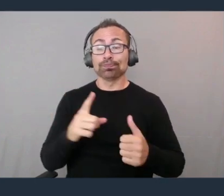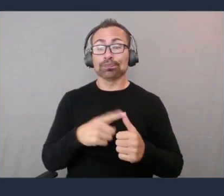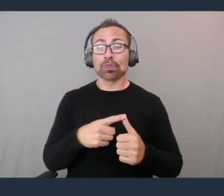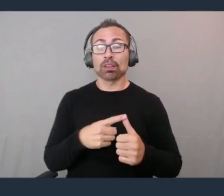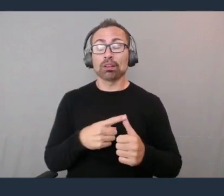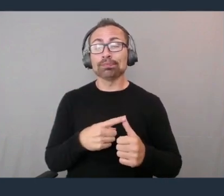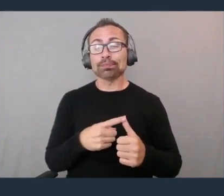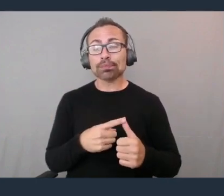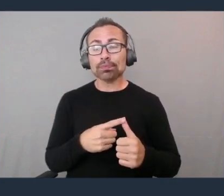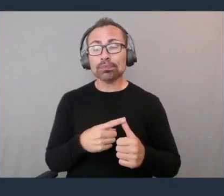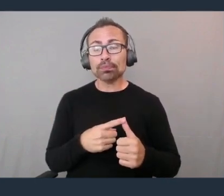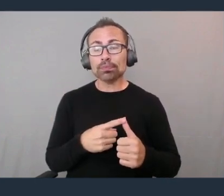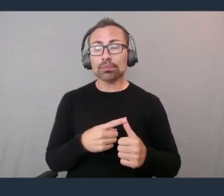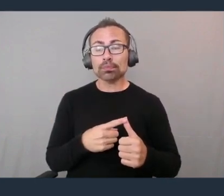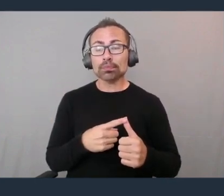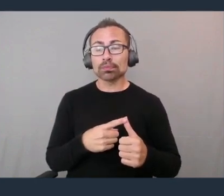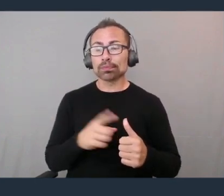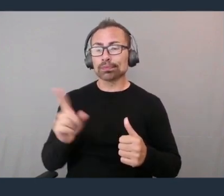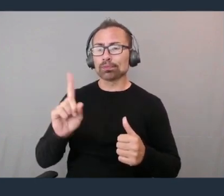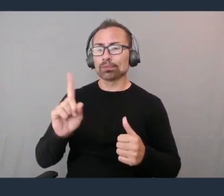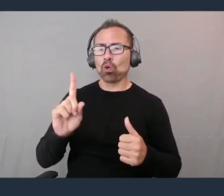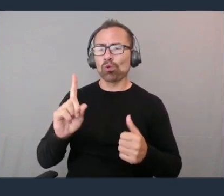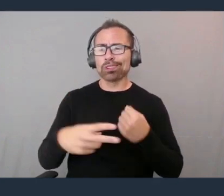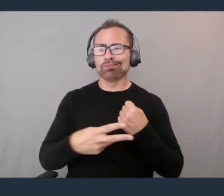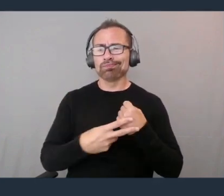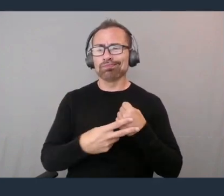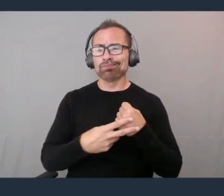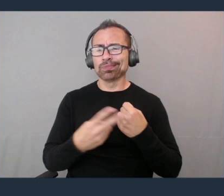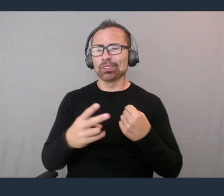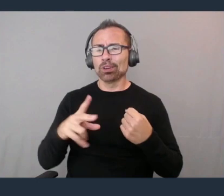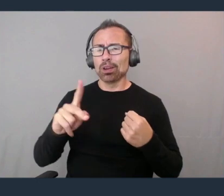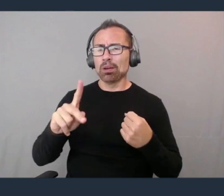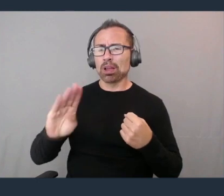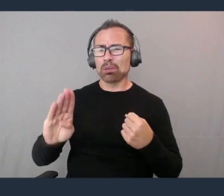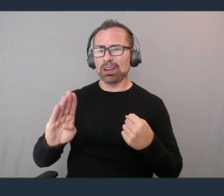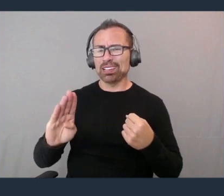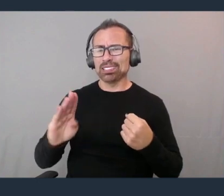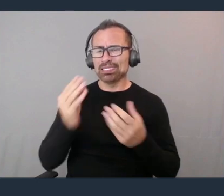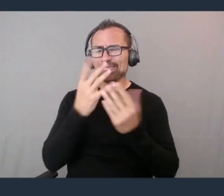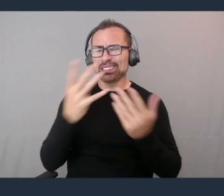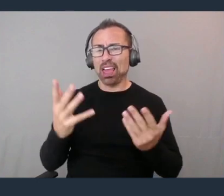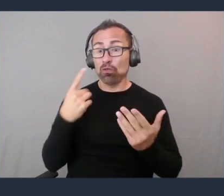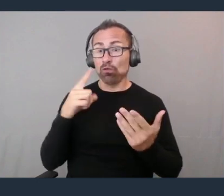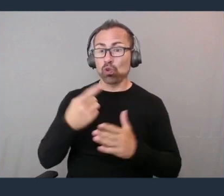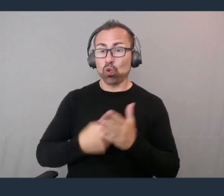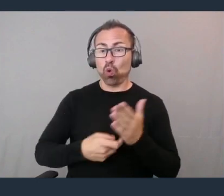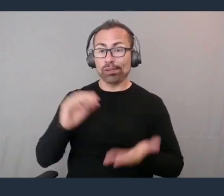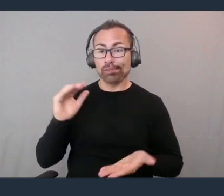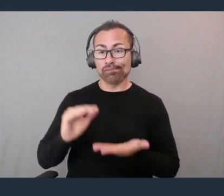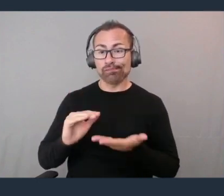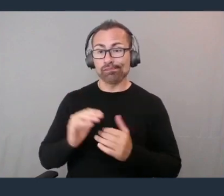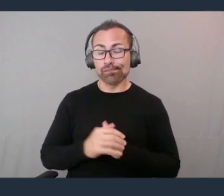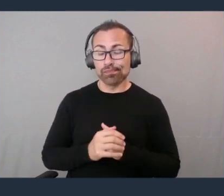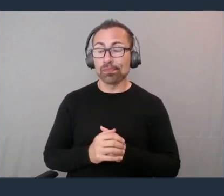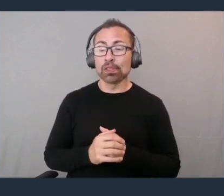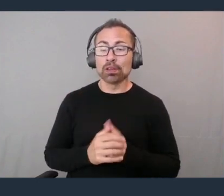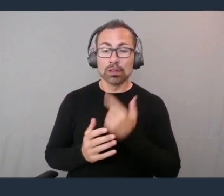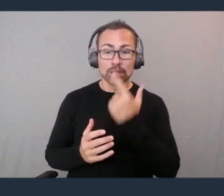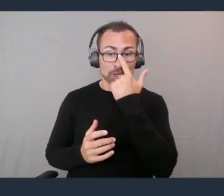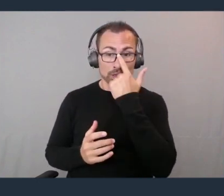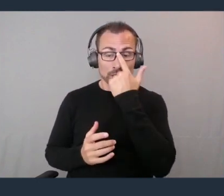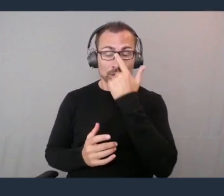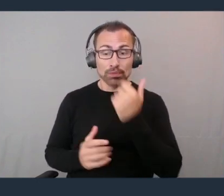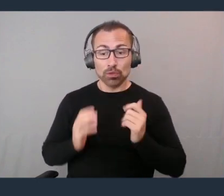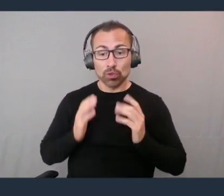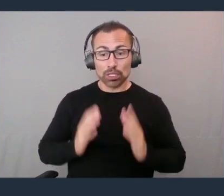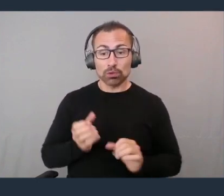we often hear is, where can I store the petabytes of my data at low cost? Customers today are generating lots of valuable